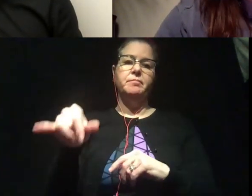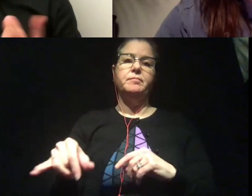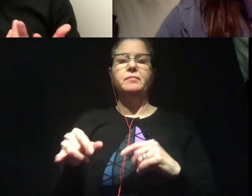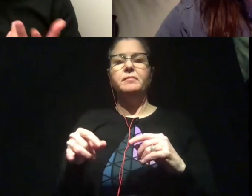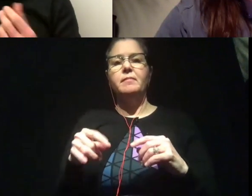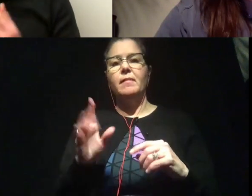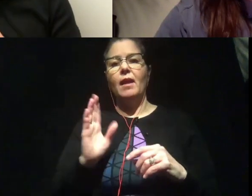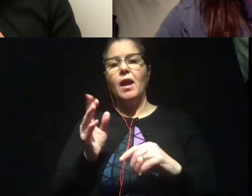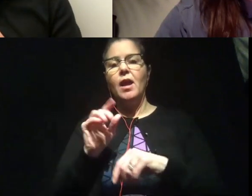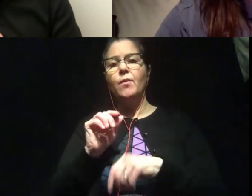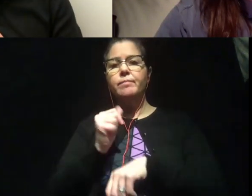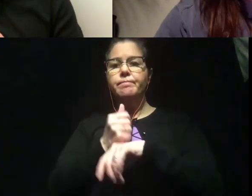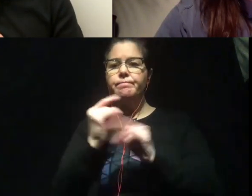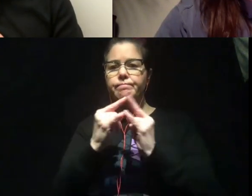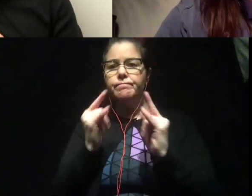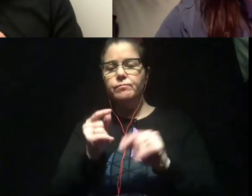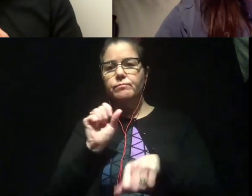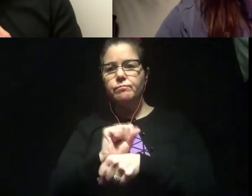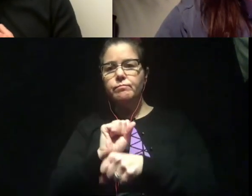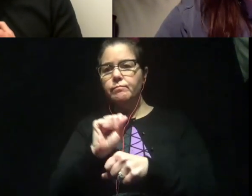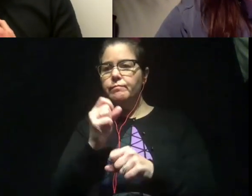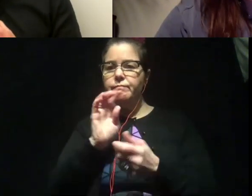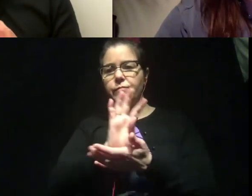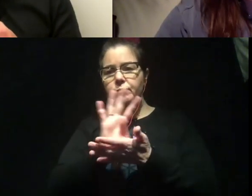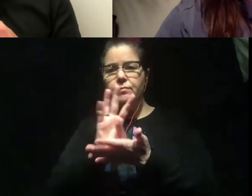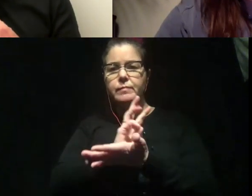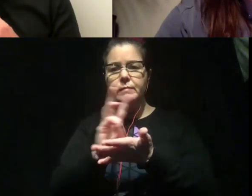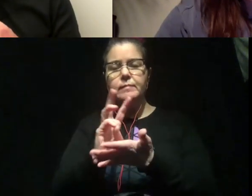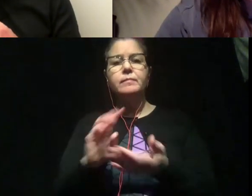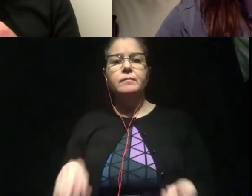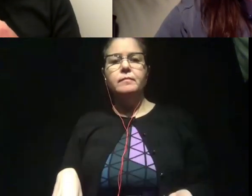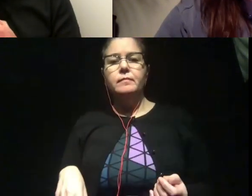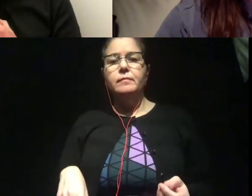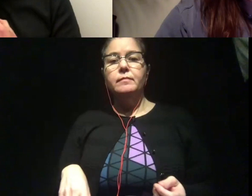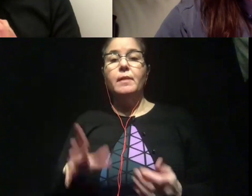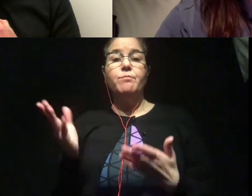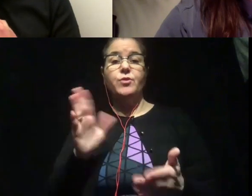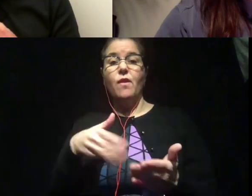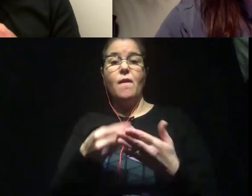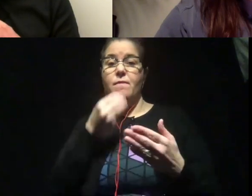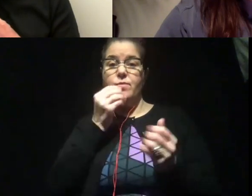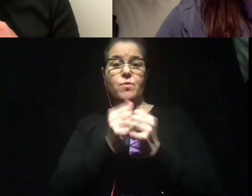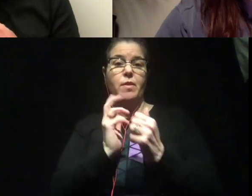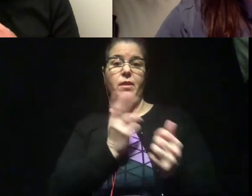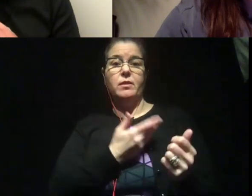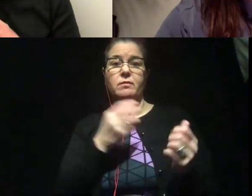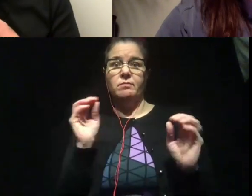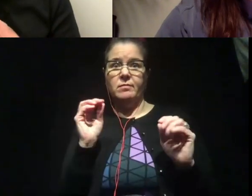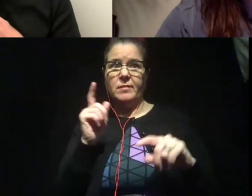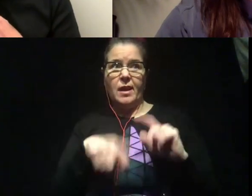be 4 to 6 weeks out on the ice, and we take all our food with us. There's nothing, like, we can't